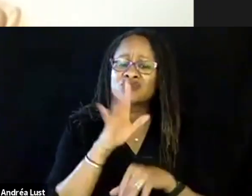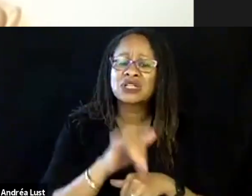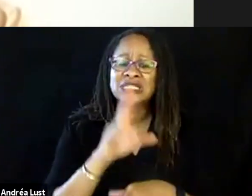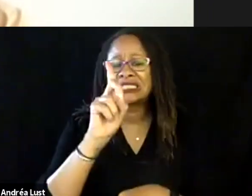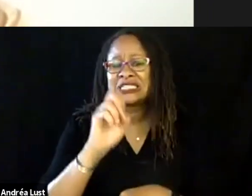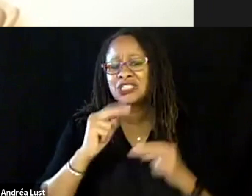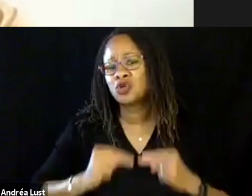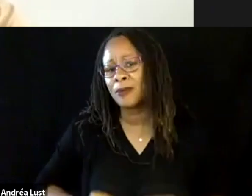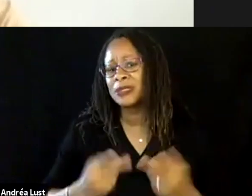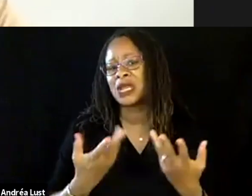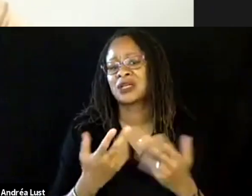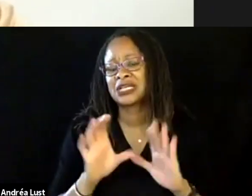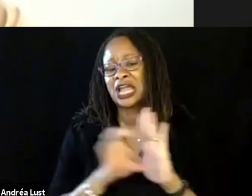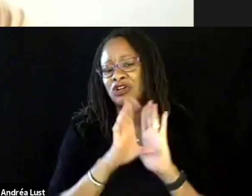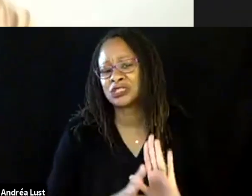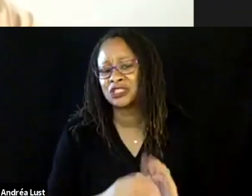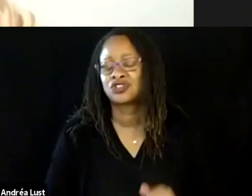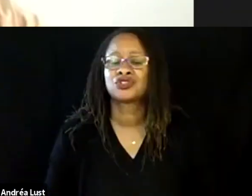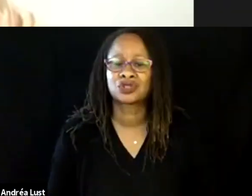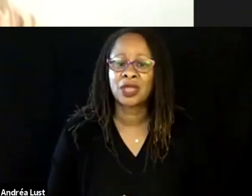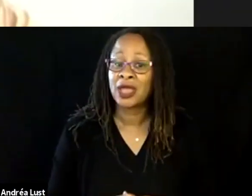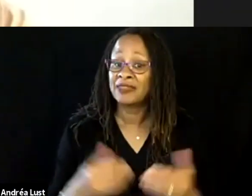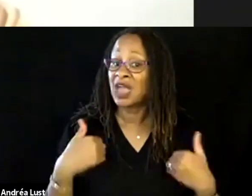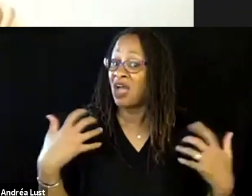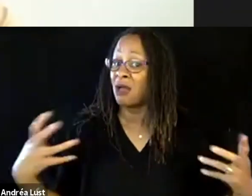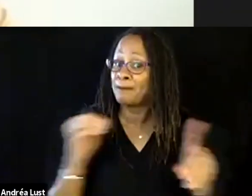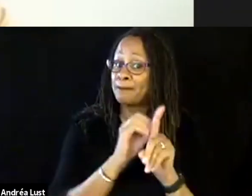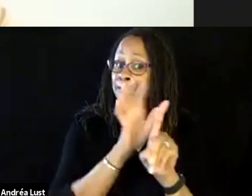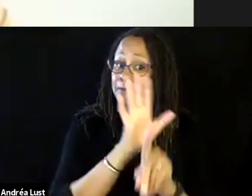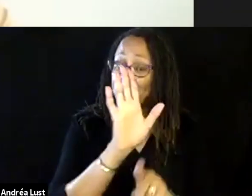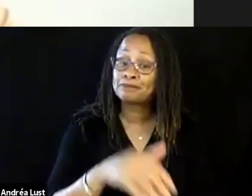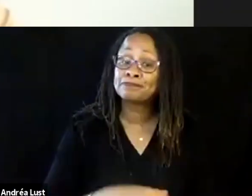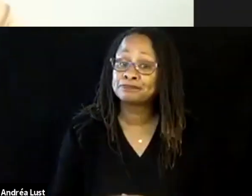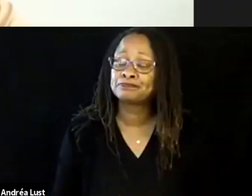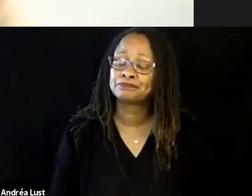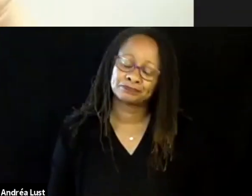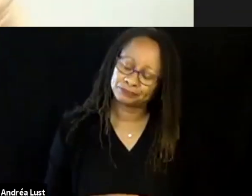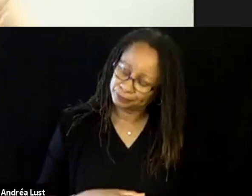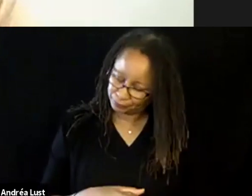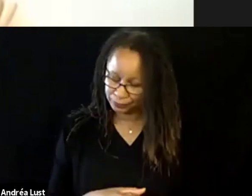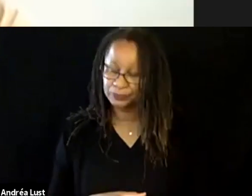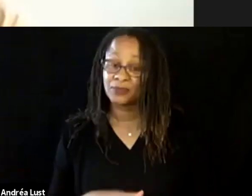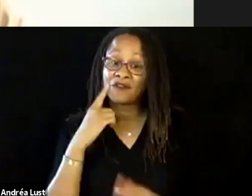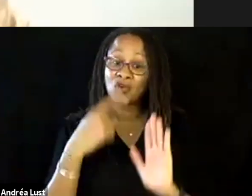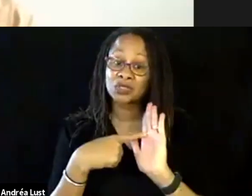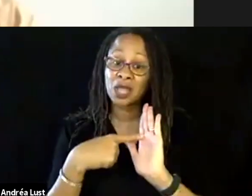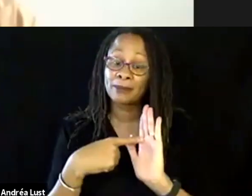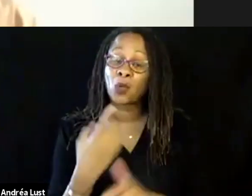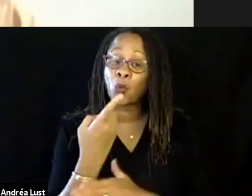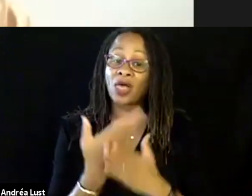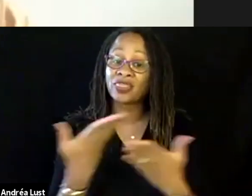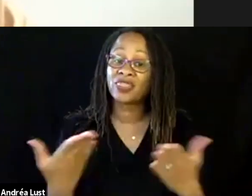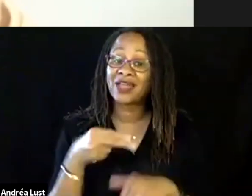dehumanizing characterizations. And they have really big impacts. They have impacts on, like, for example, one of the things that